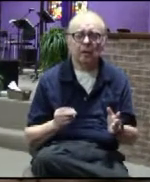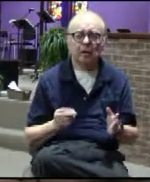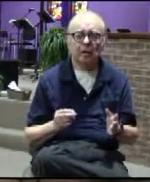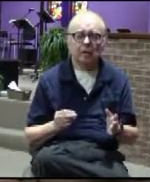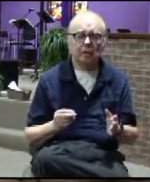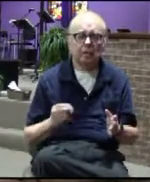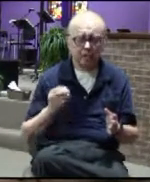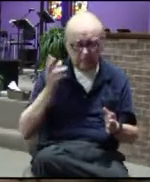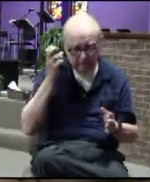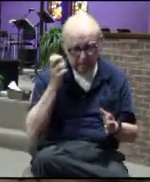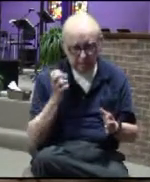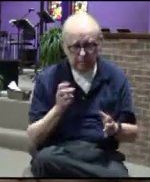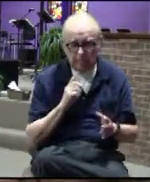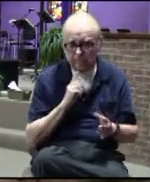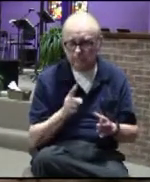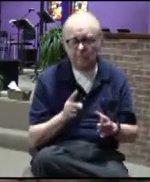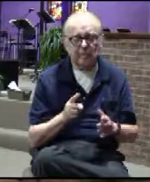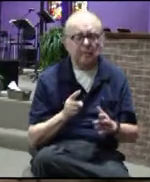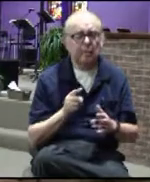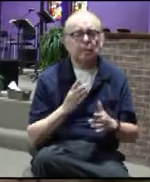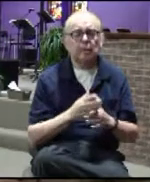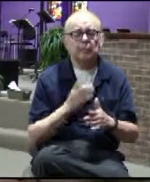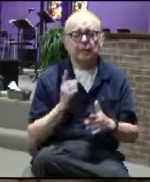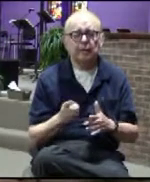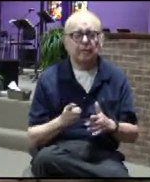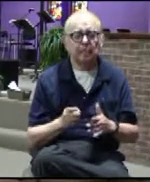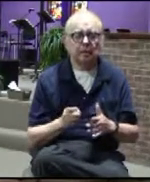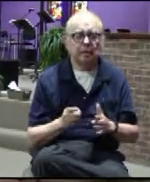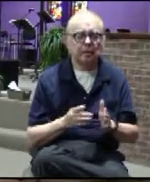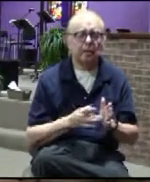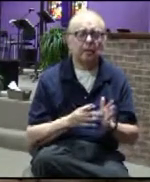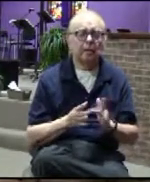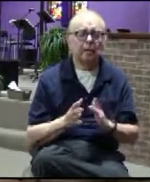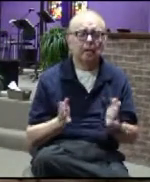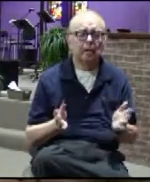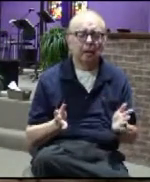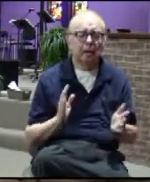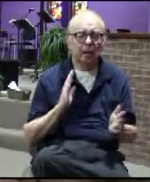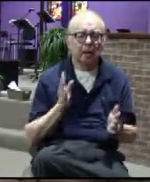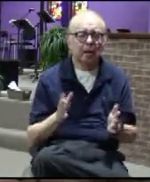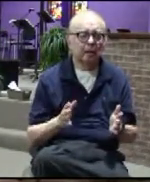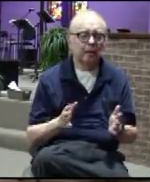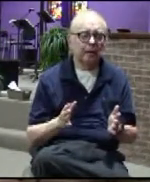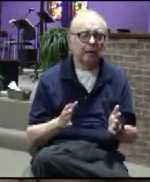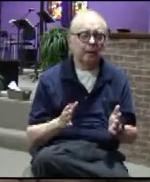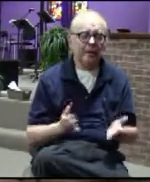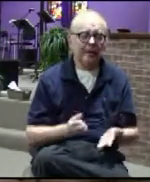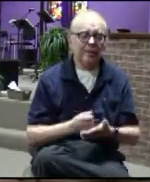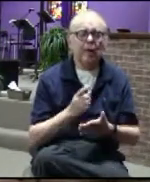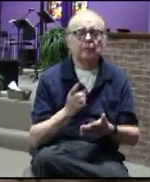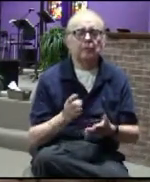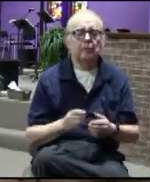and Satan is going to blast you but Jesus is going to blast you off